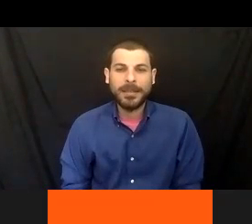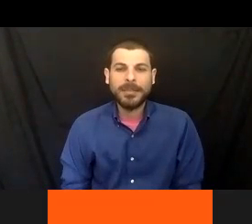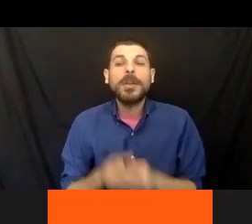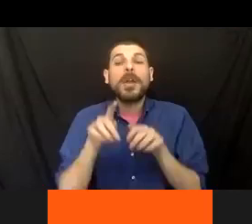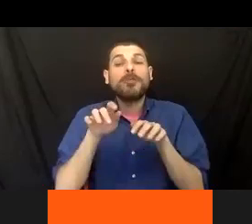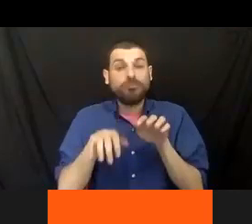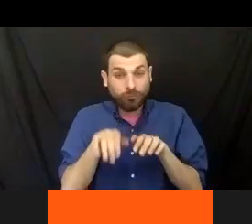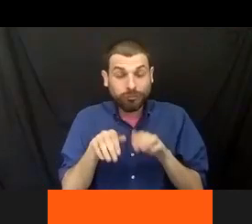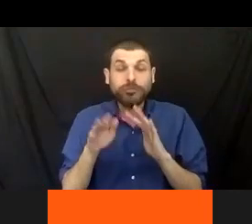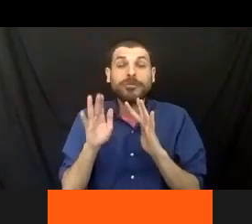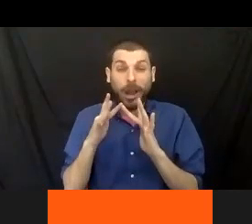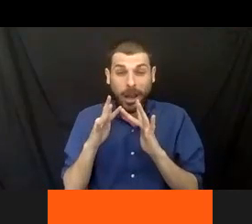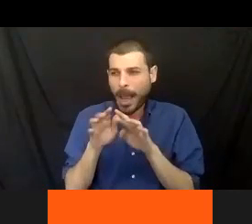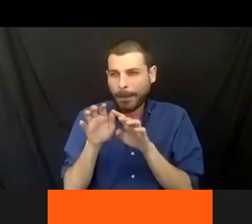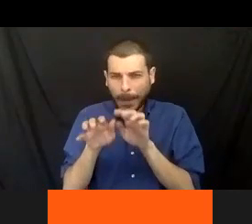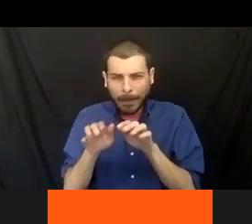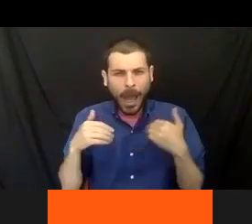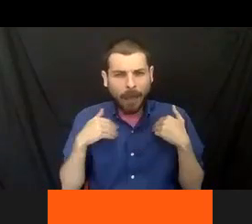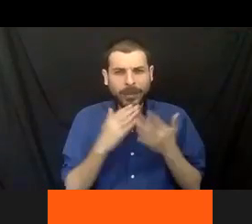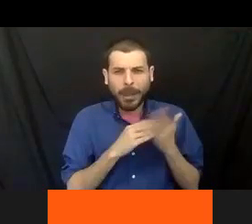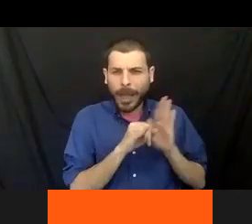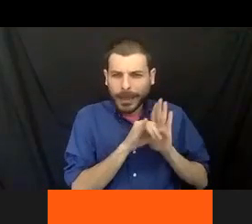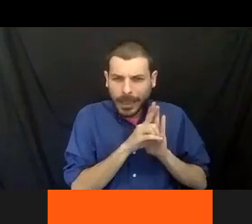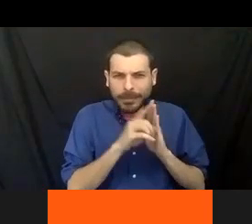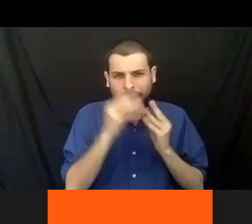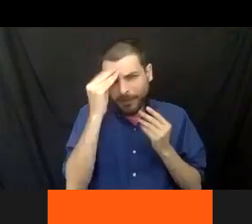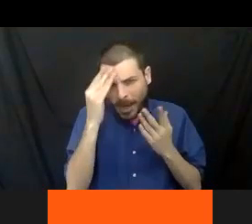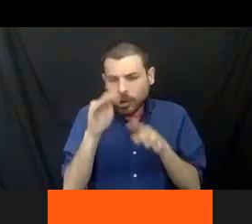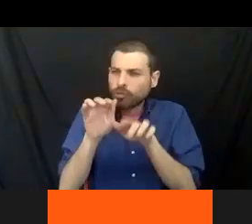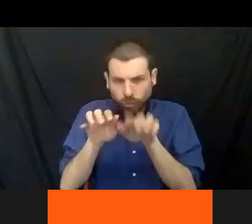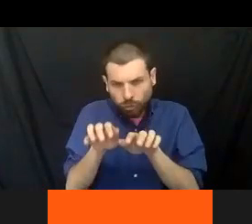And the one for Fannie Mae, and I can